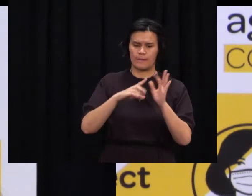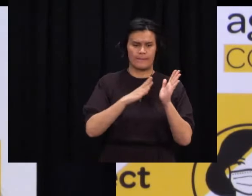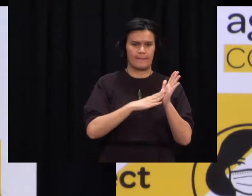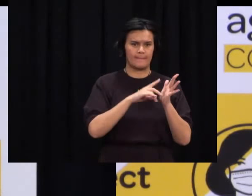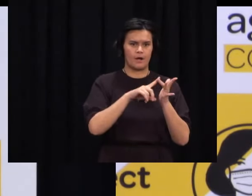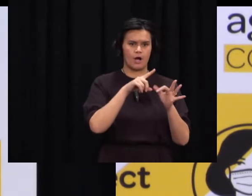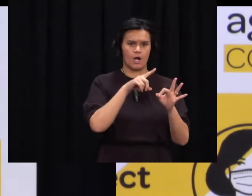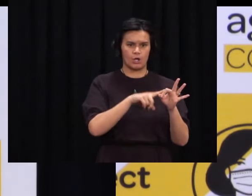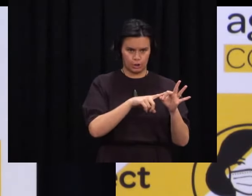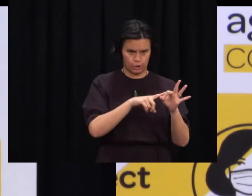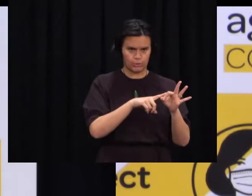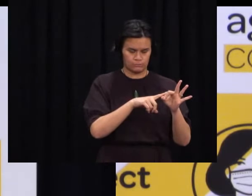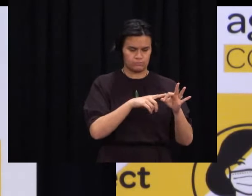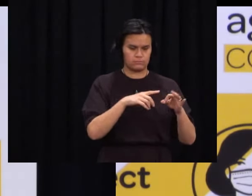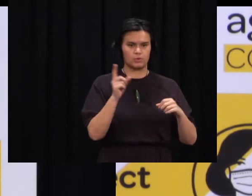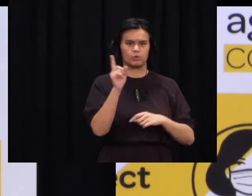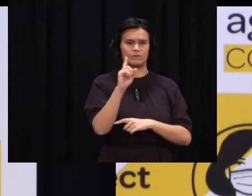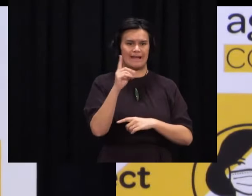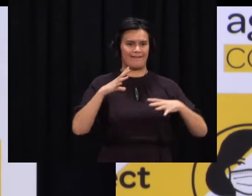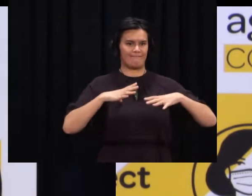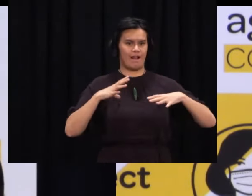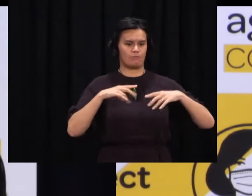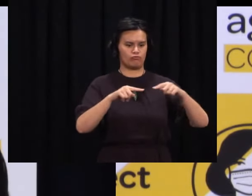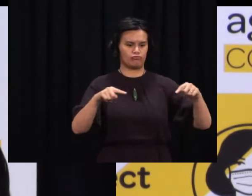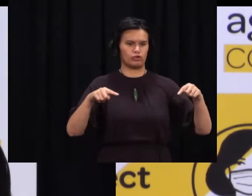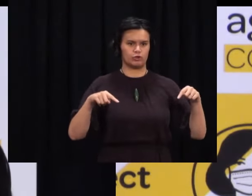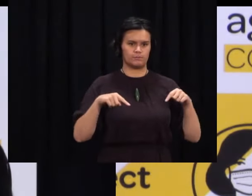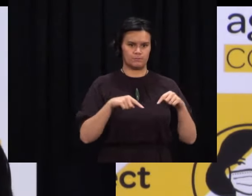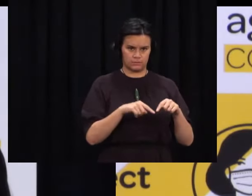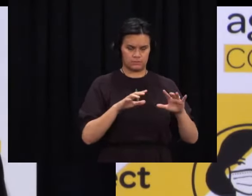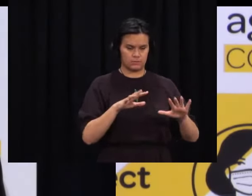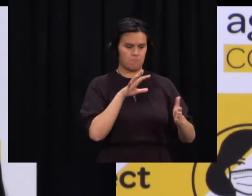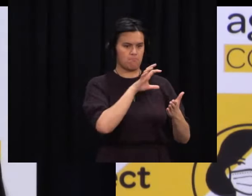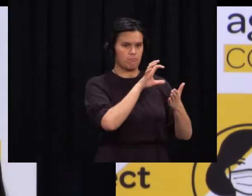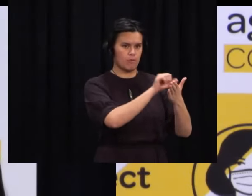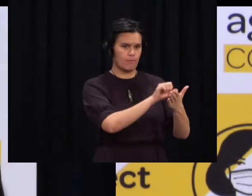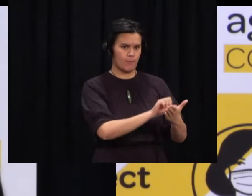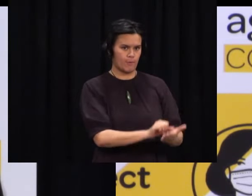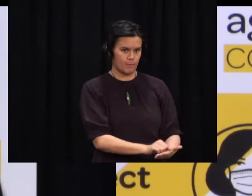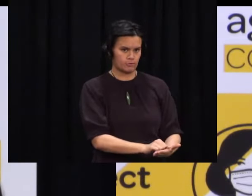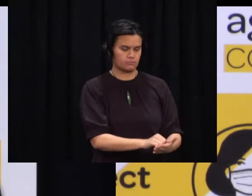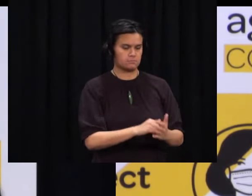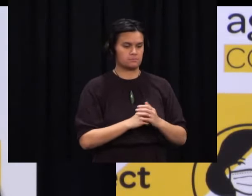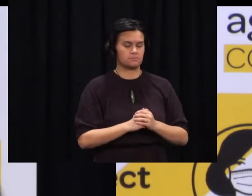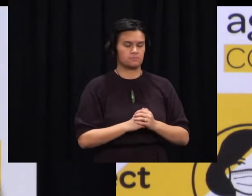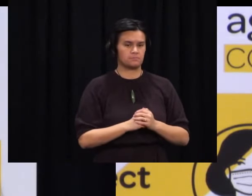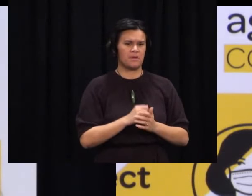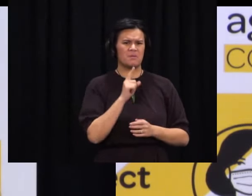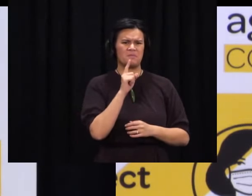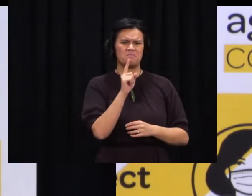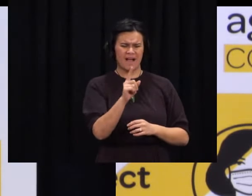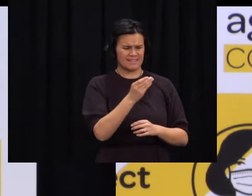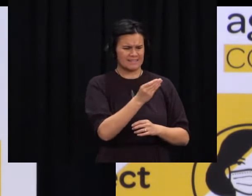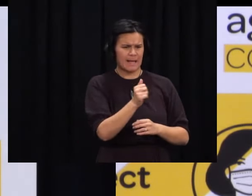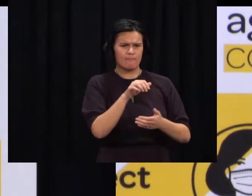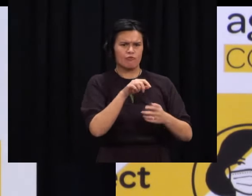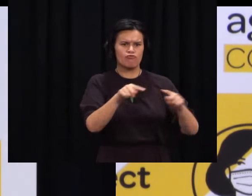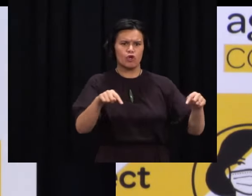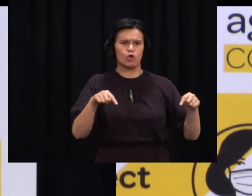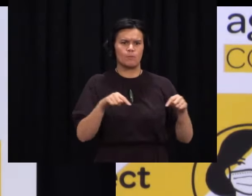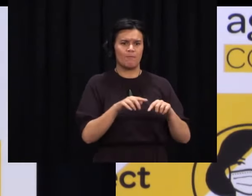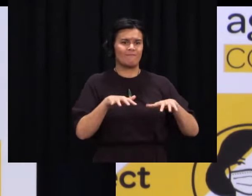last this morning were the ones for the week starting tomorrow. How unrealistic is that in terms of the time that you're talking about